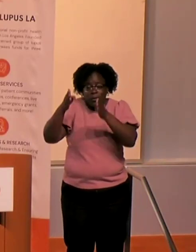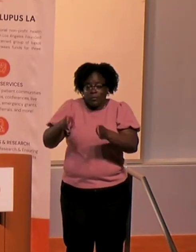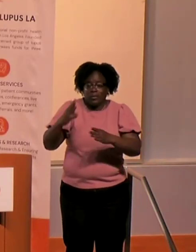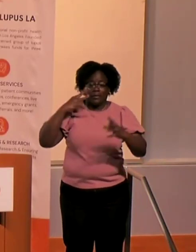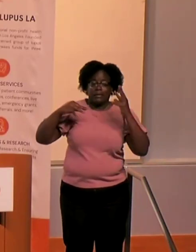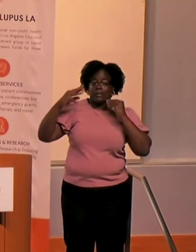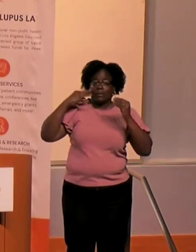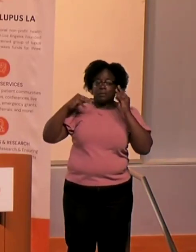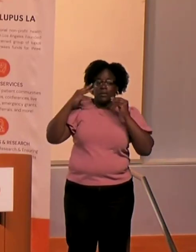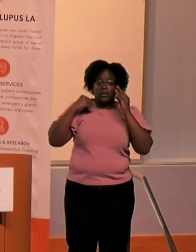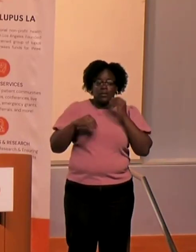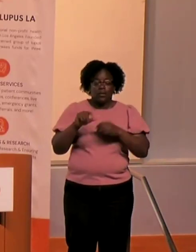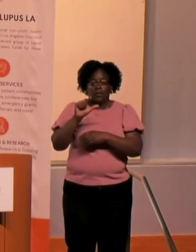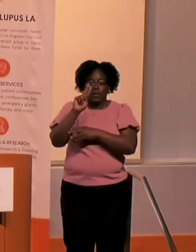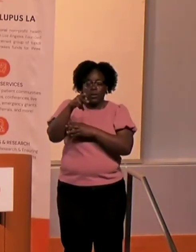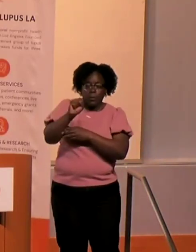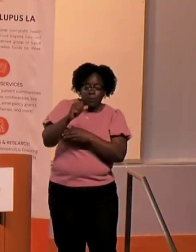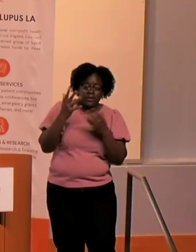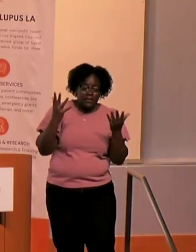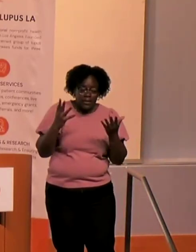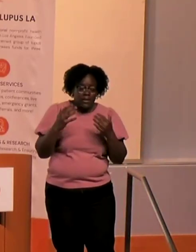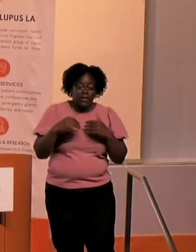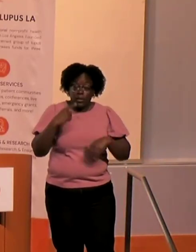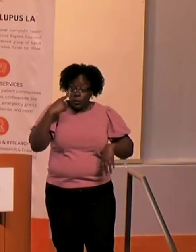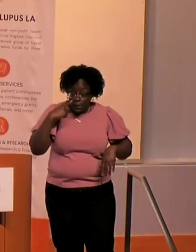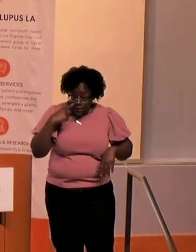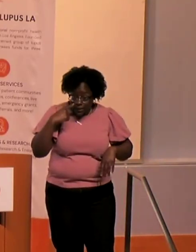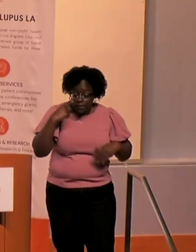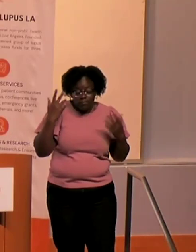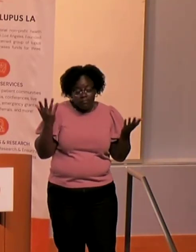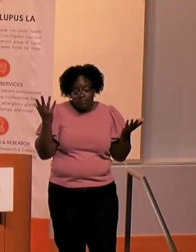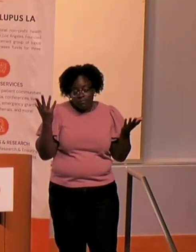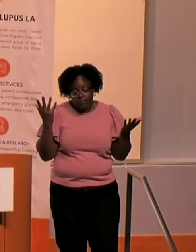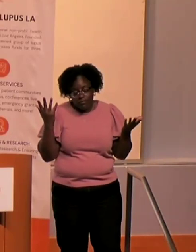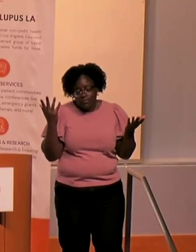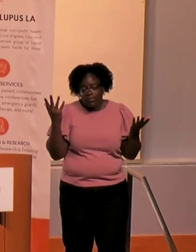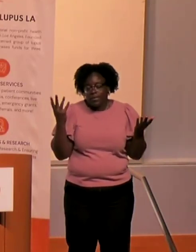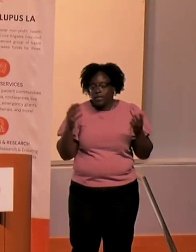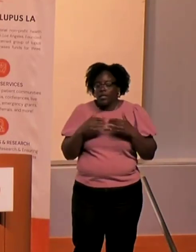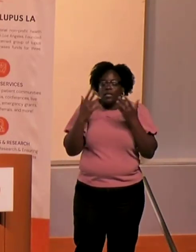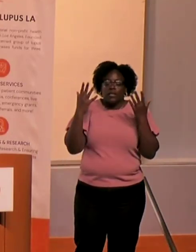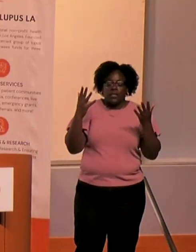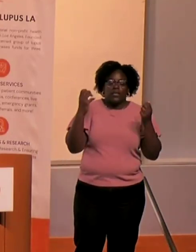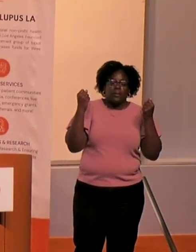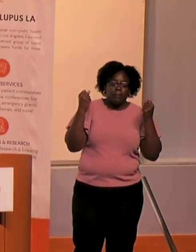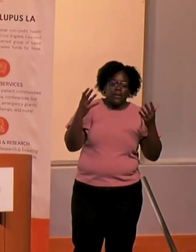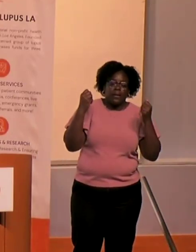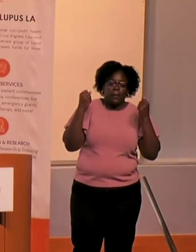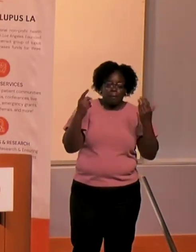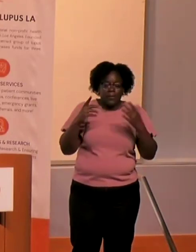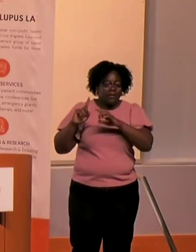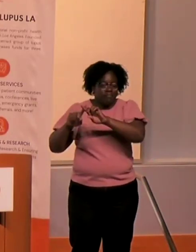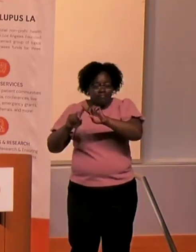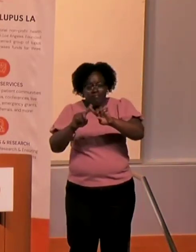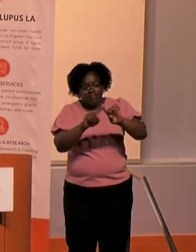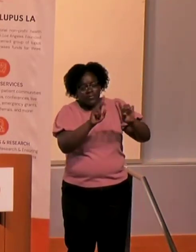right? Lupus is one of those invisible conditions. So there are so many other ones, right, that people are